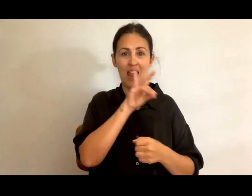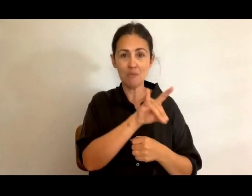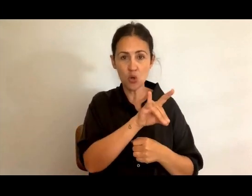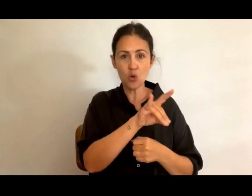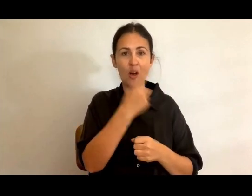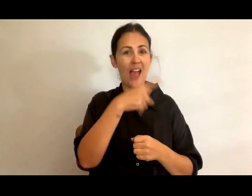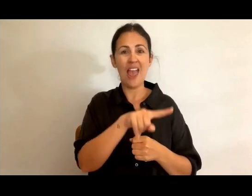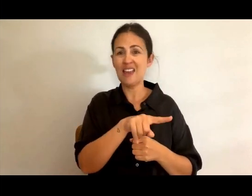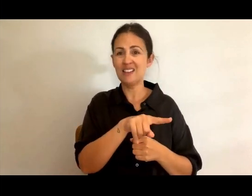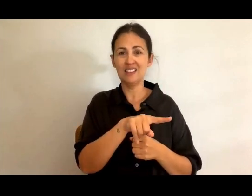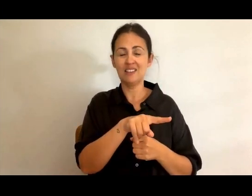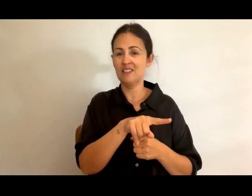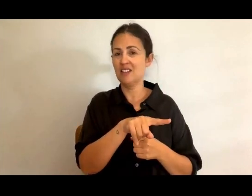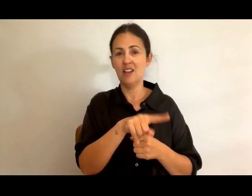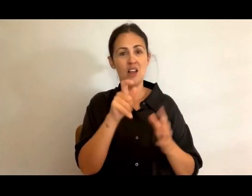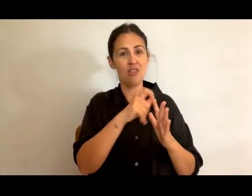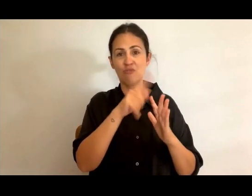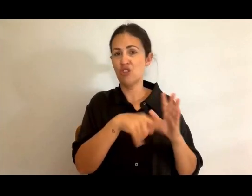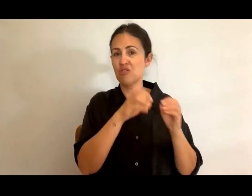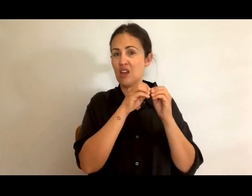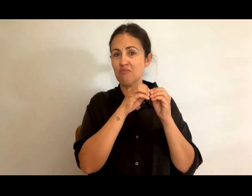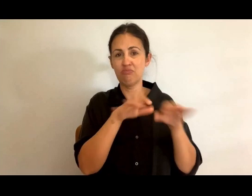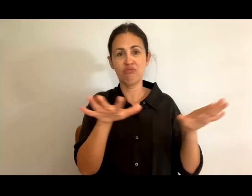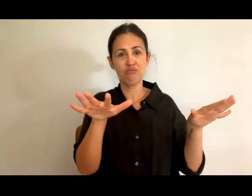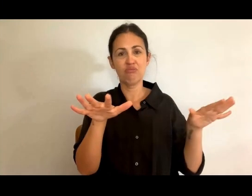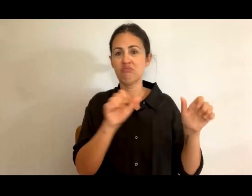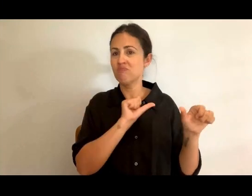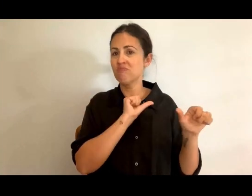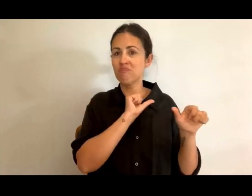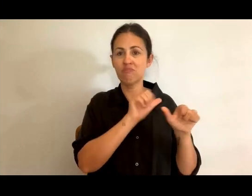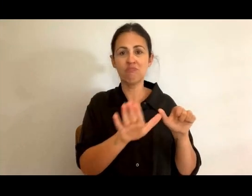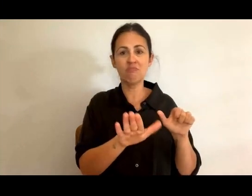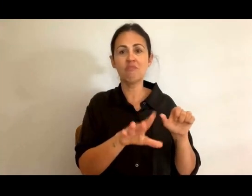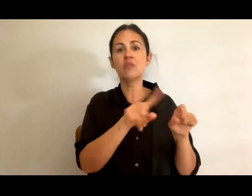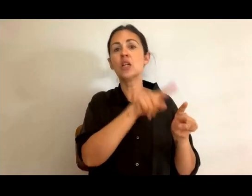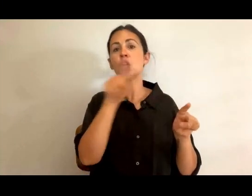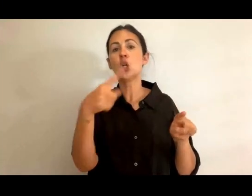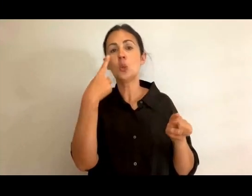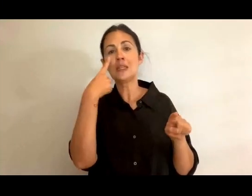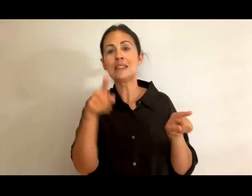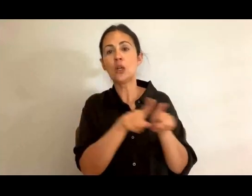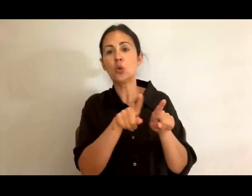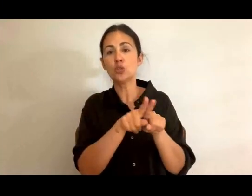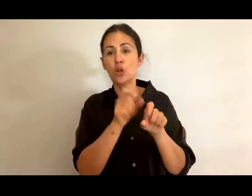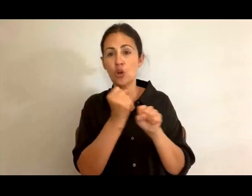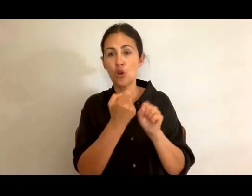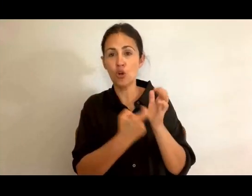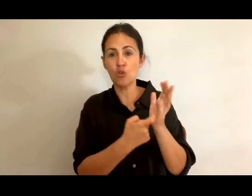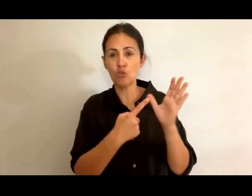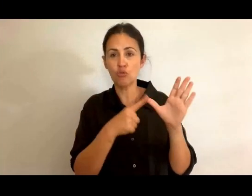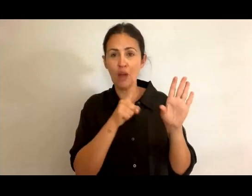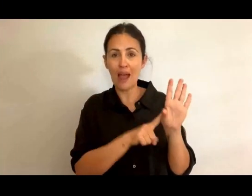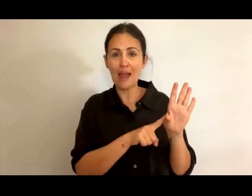Like, again, on the top left-hand corner, you've got the grey goshawk, and the bird sound is written around the